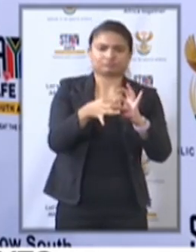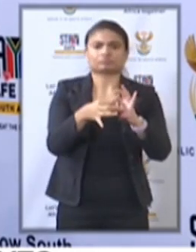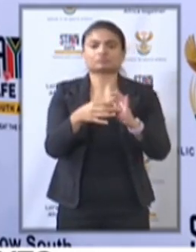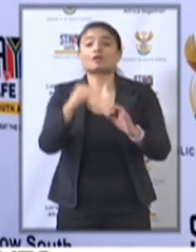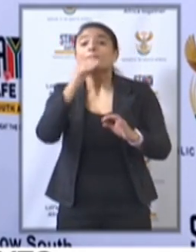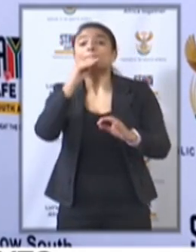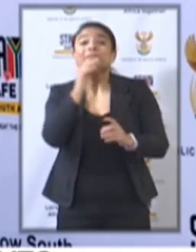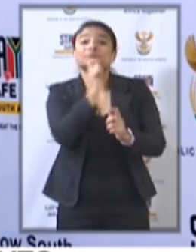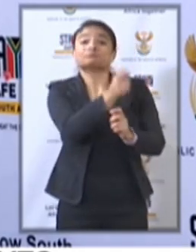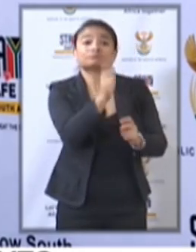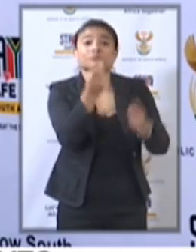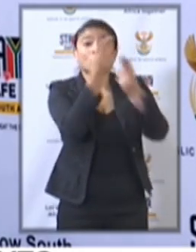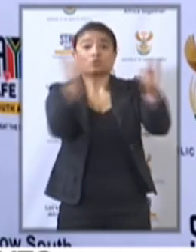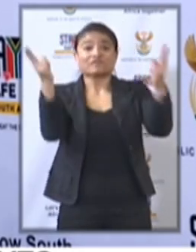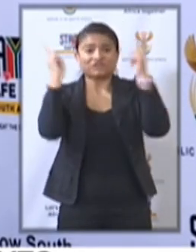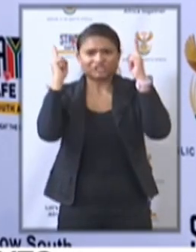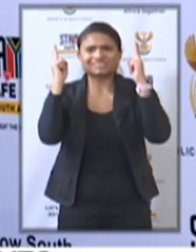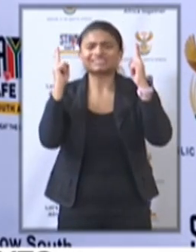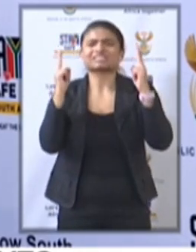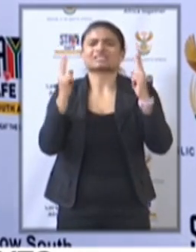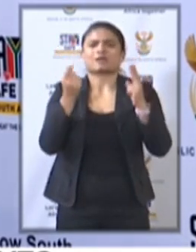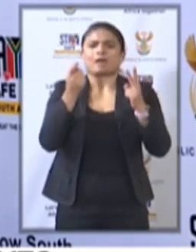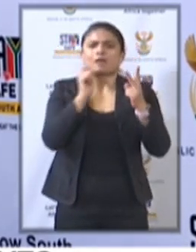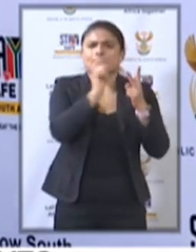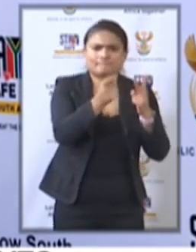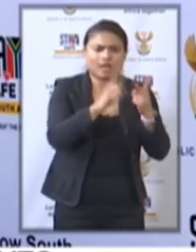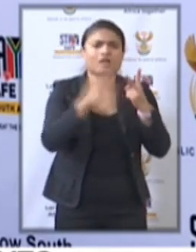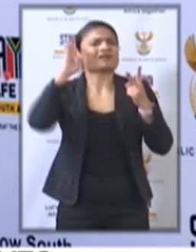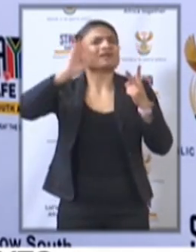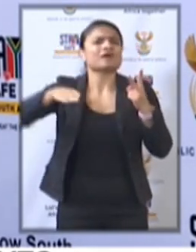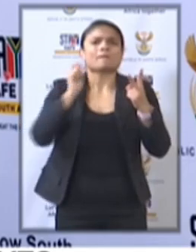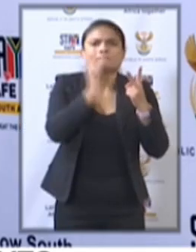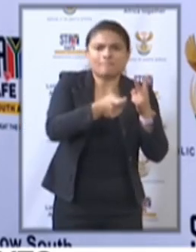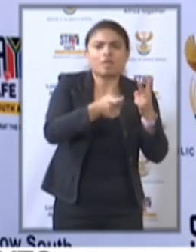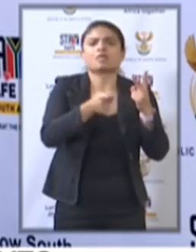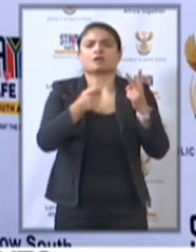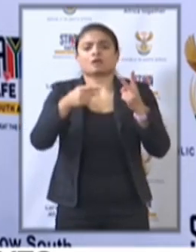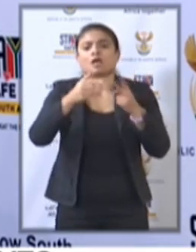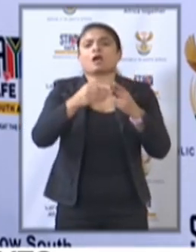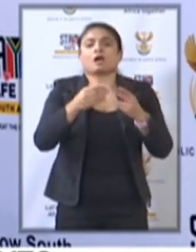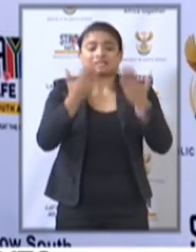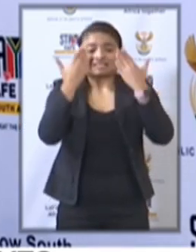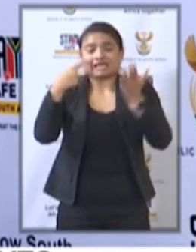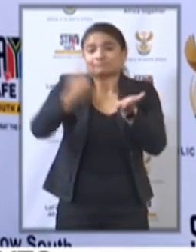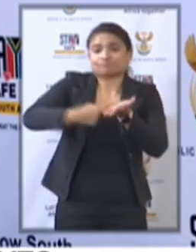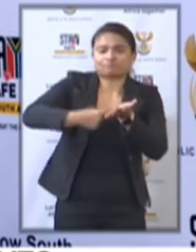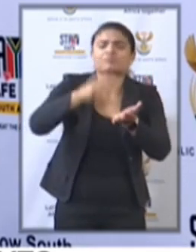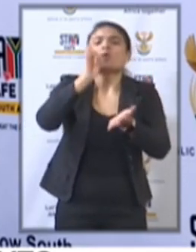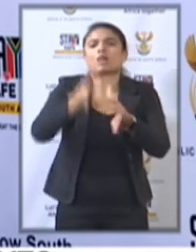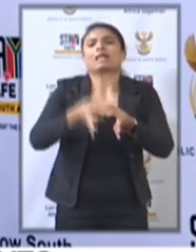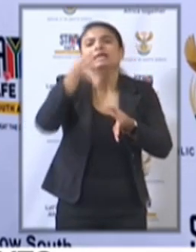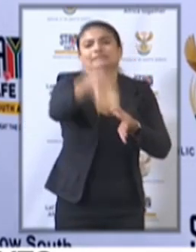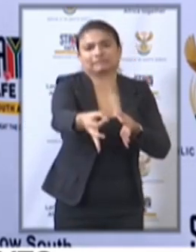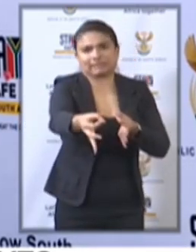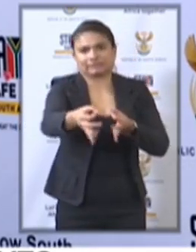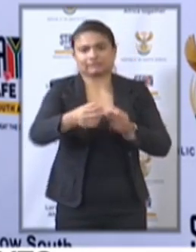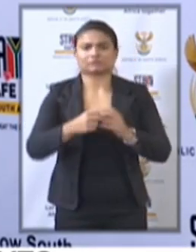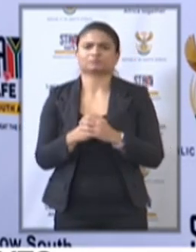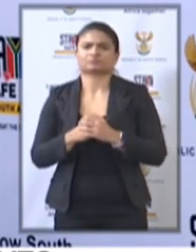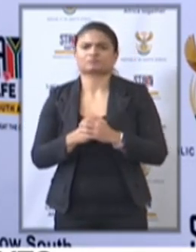the 2020 academic year, given that it will be extended, as I have said, and there have